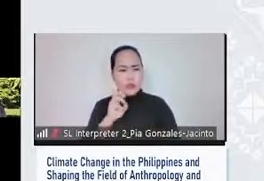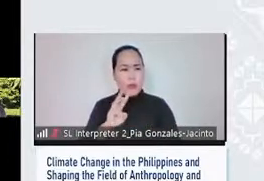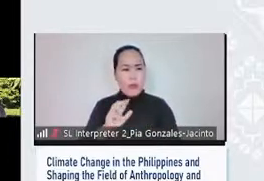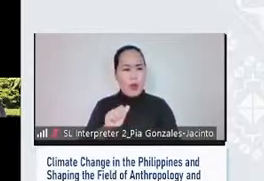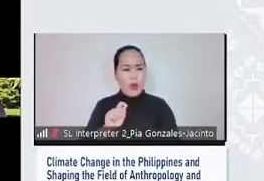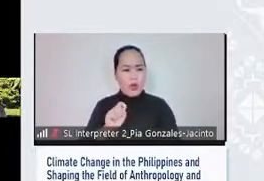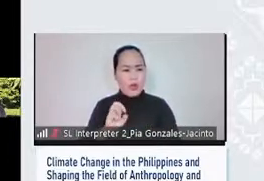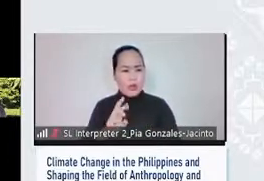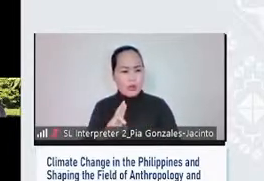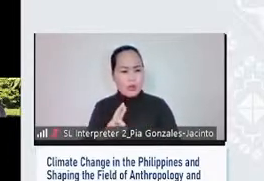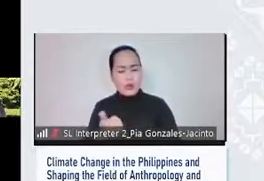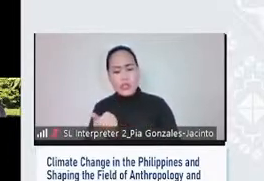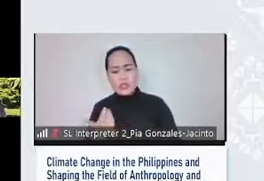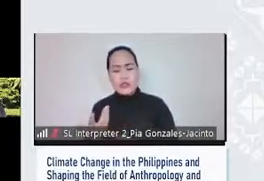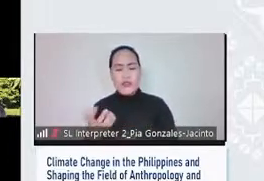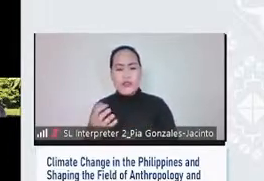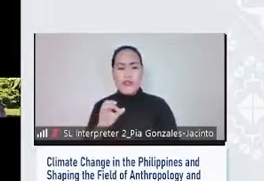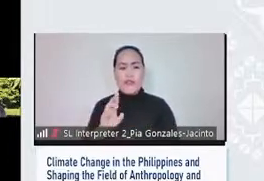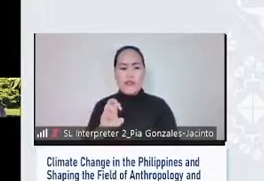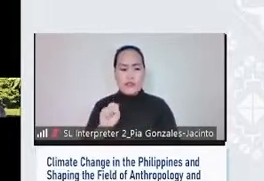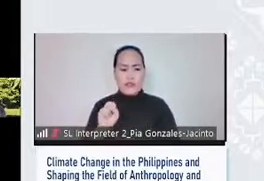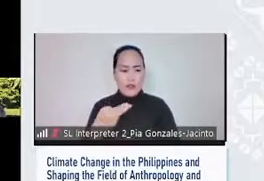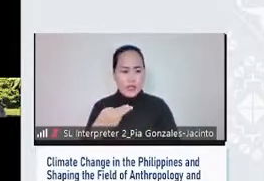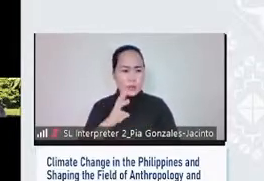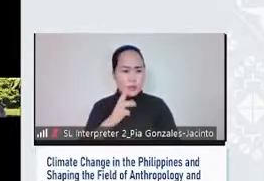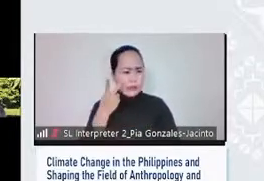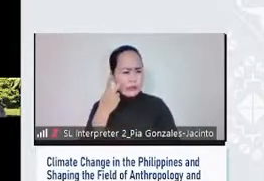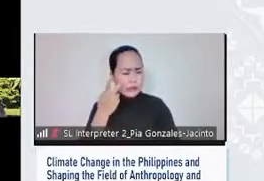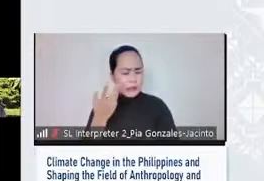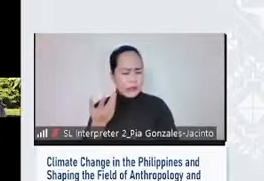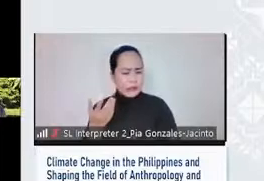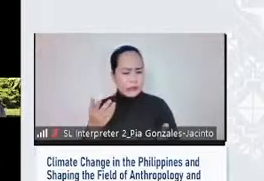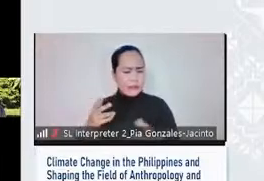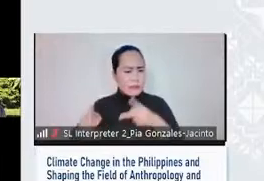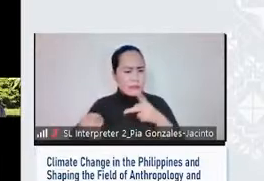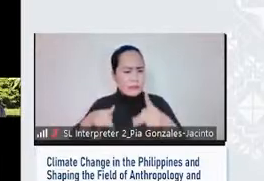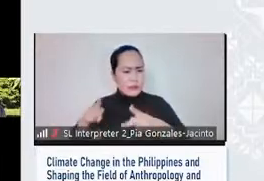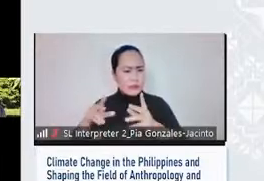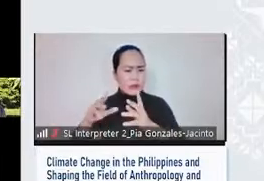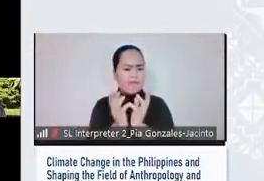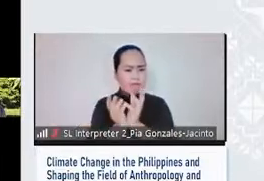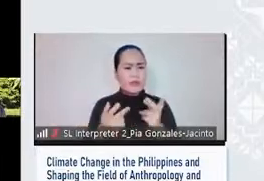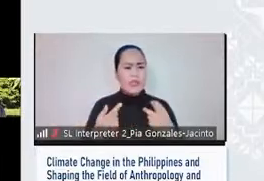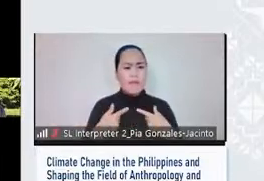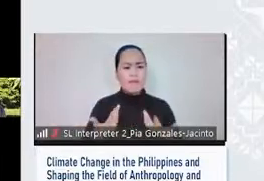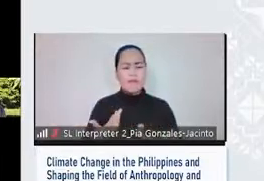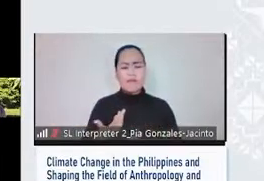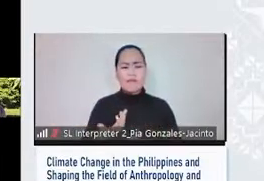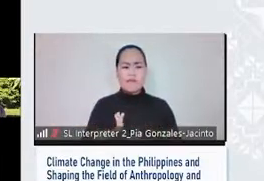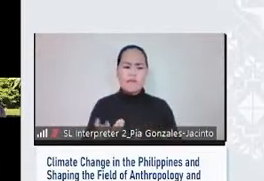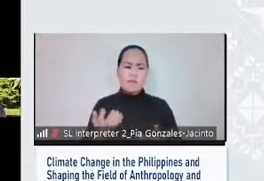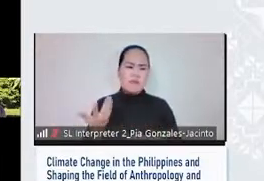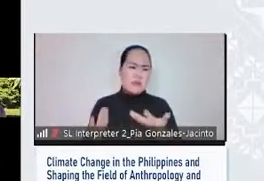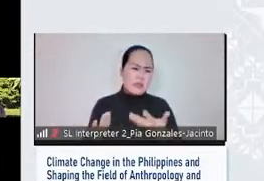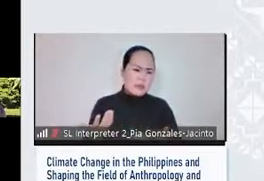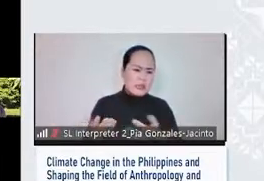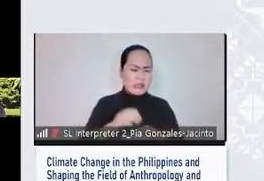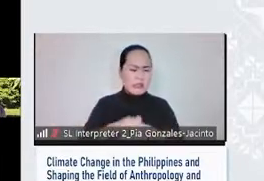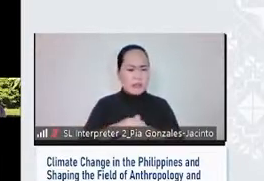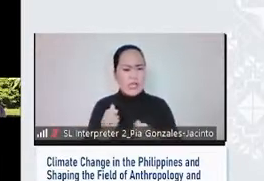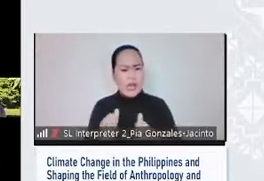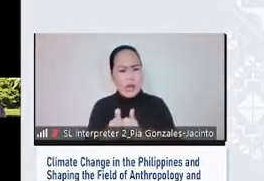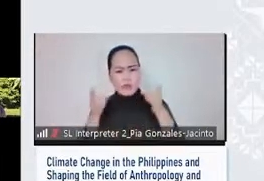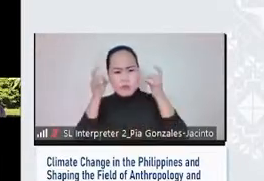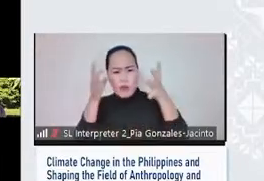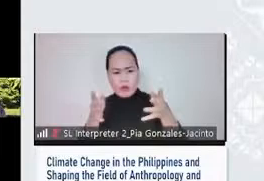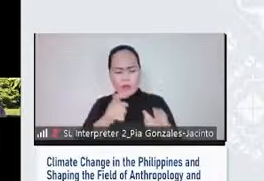sudden changes. We think coastal communities from these periods were threatened, forcing them to explore for suitable habitat up and down the coasts of the